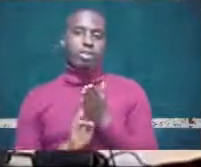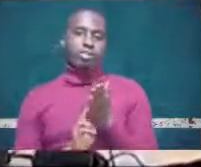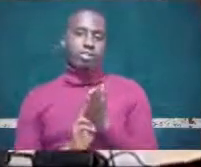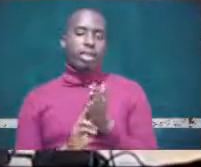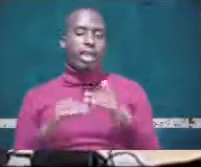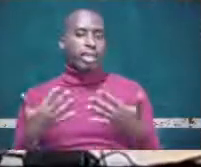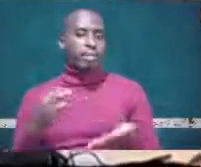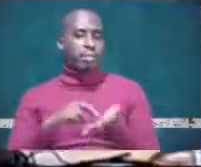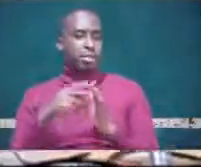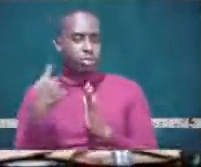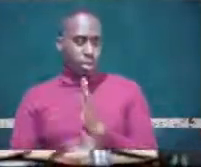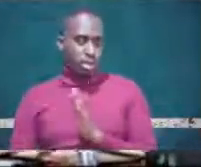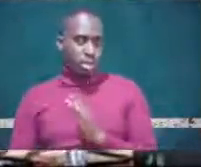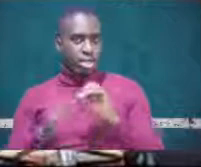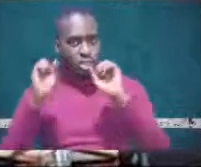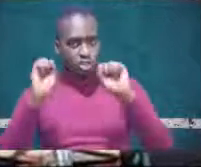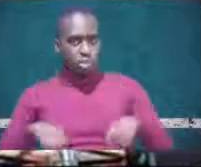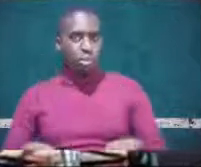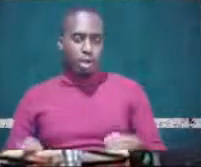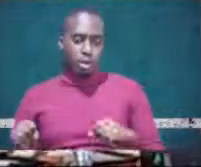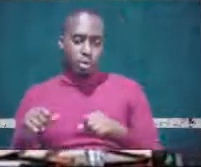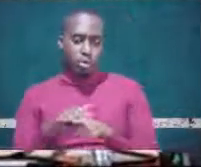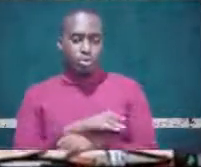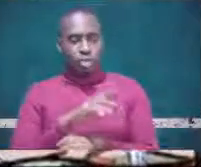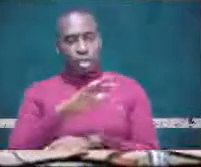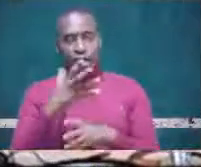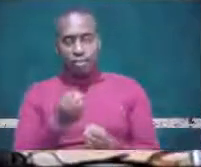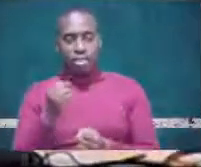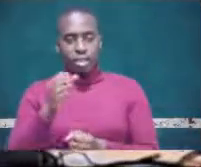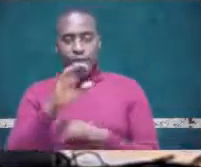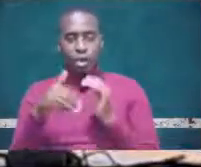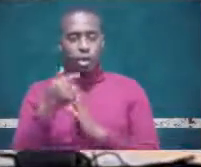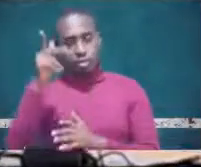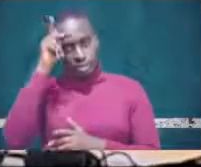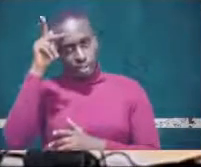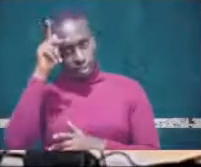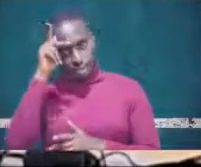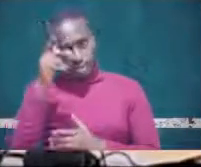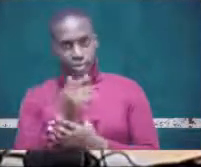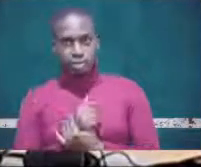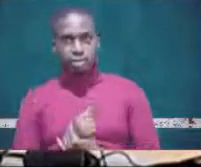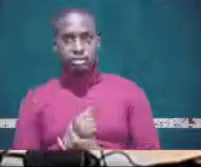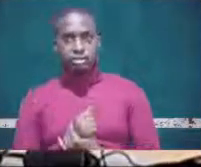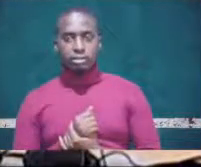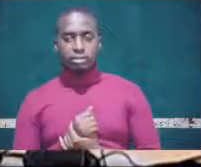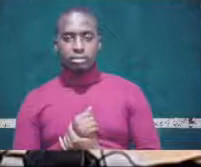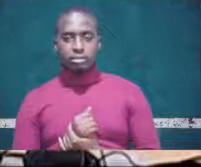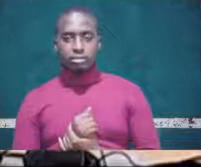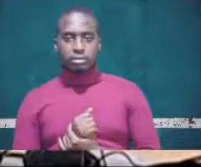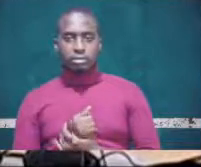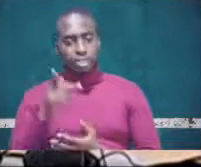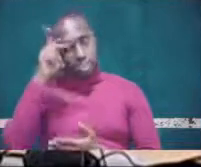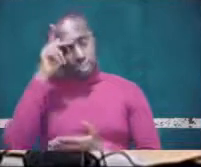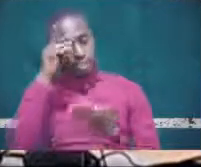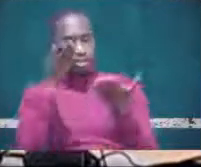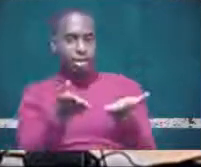what does it mean? It should accommodate the skills. It should accommodate the skills. The skills